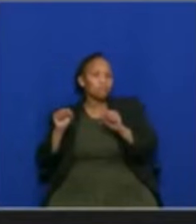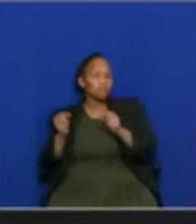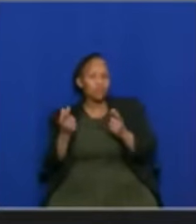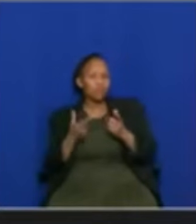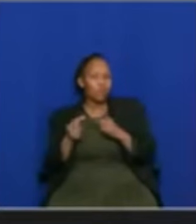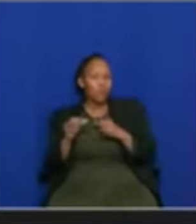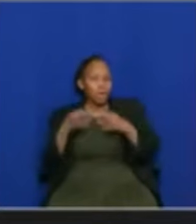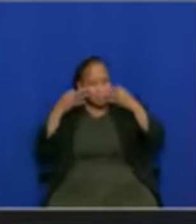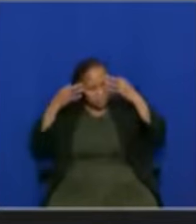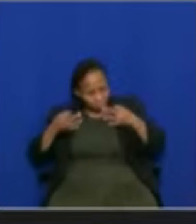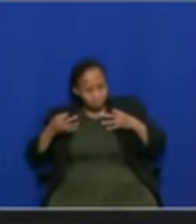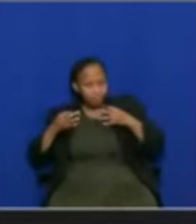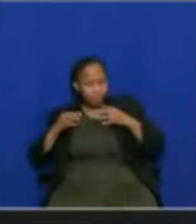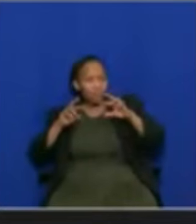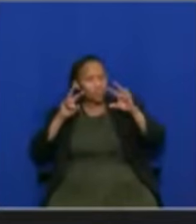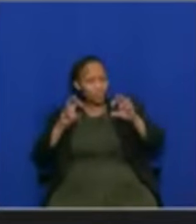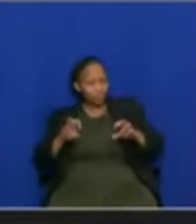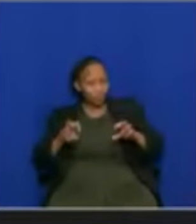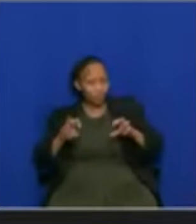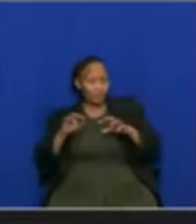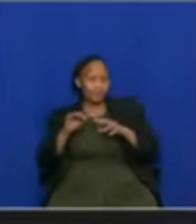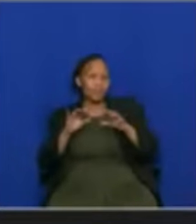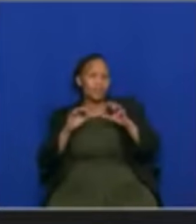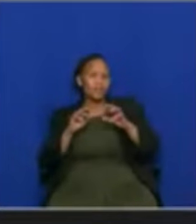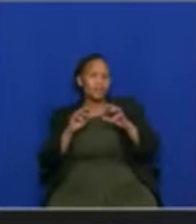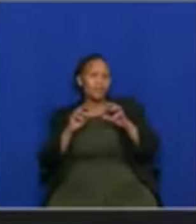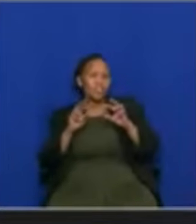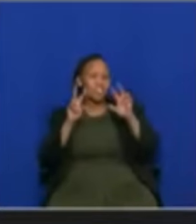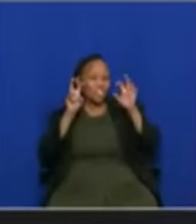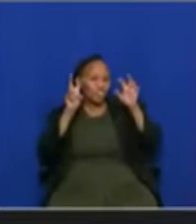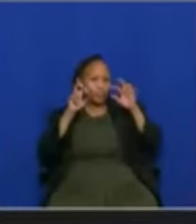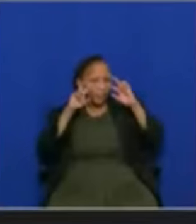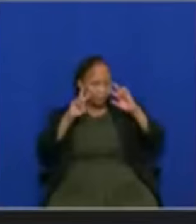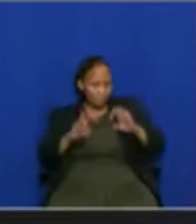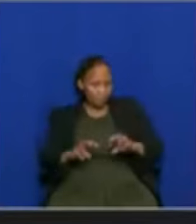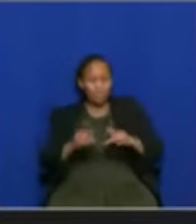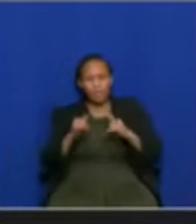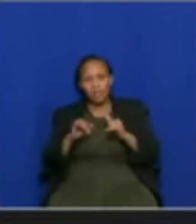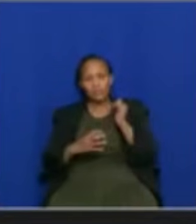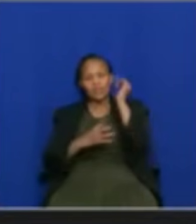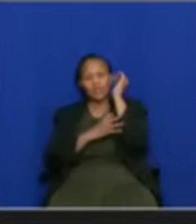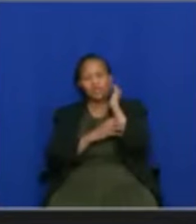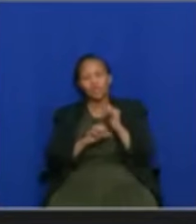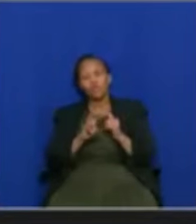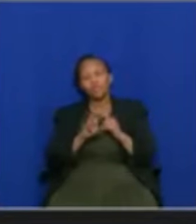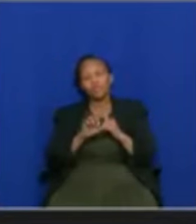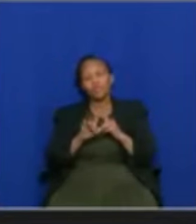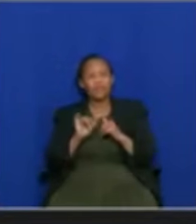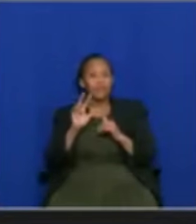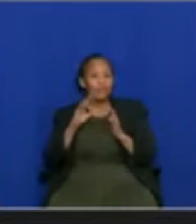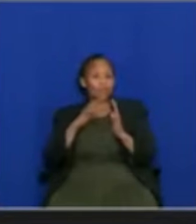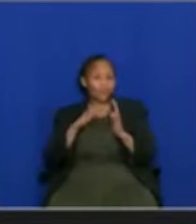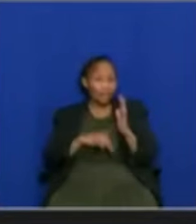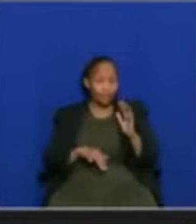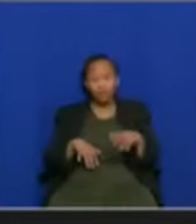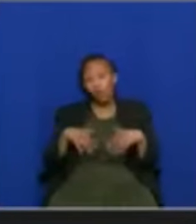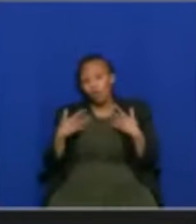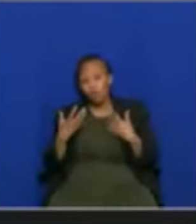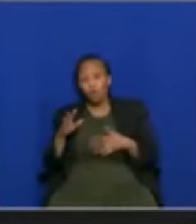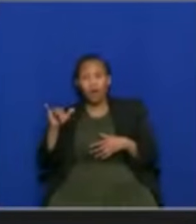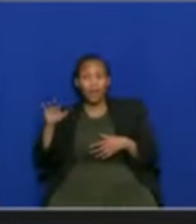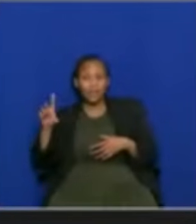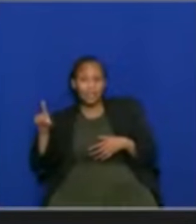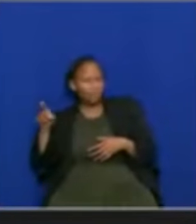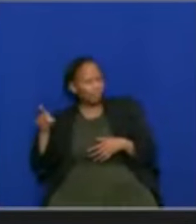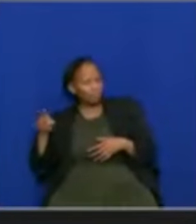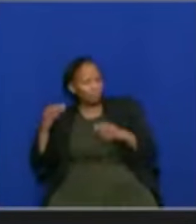we know in IDEC, it's either by way of Section 27 affidavit or where the ID has taken a decision. I